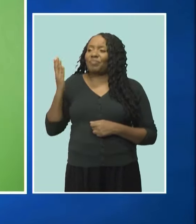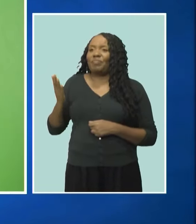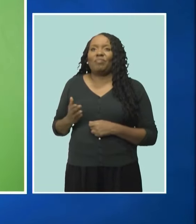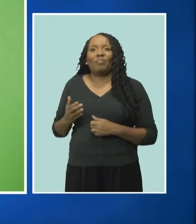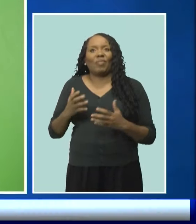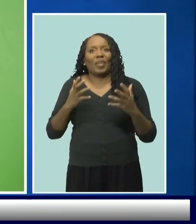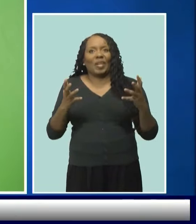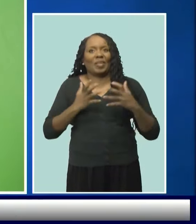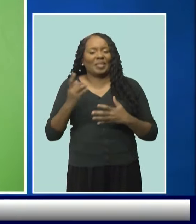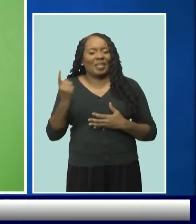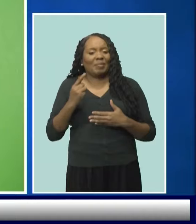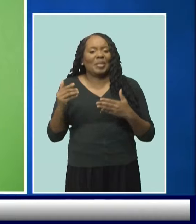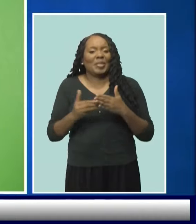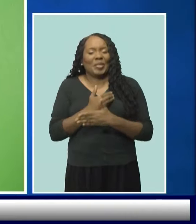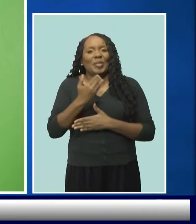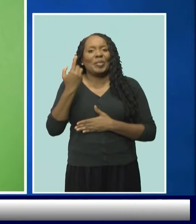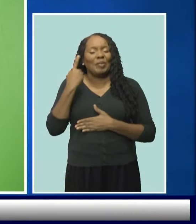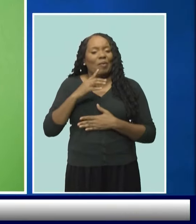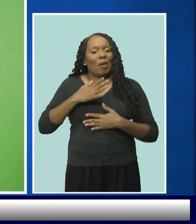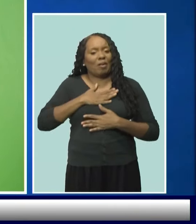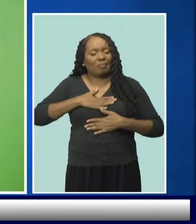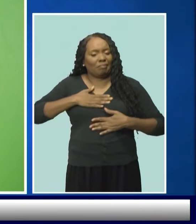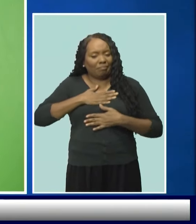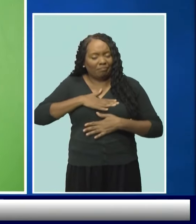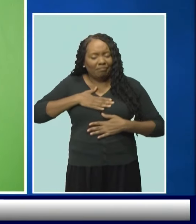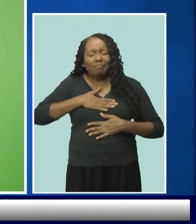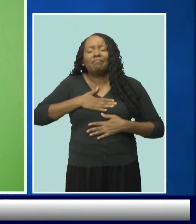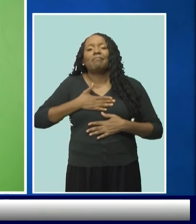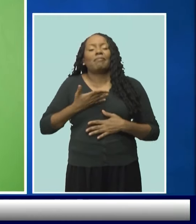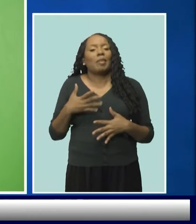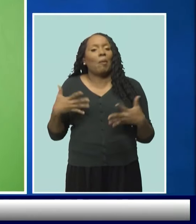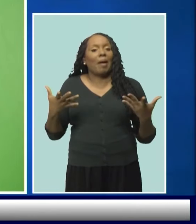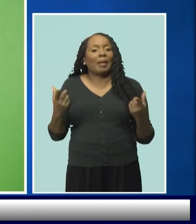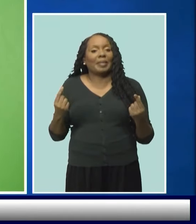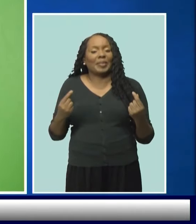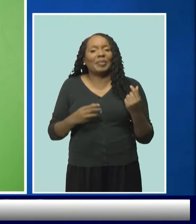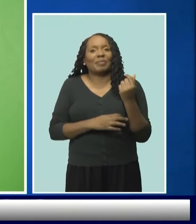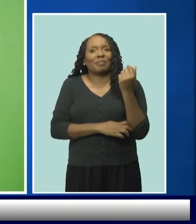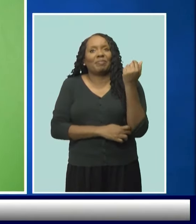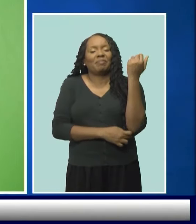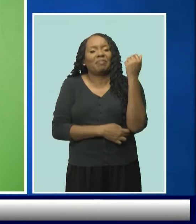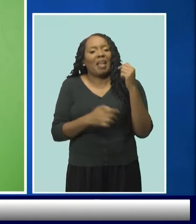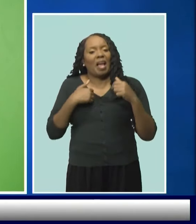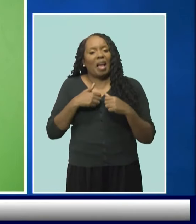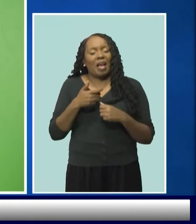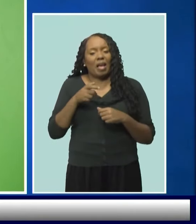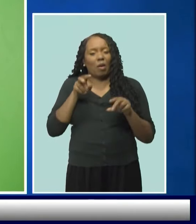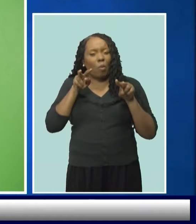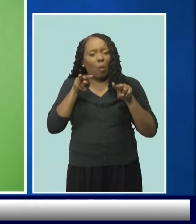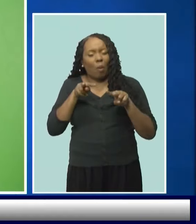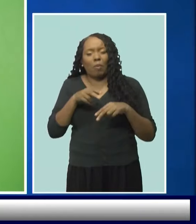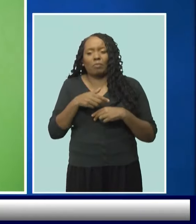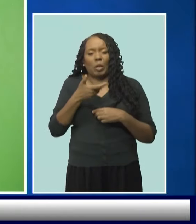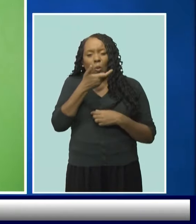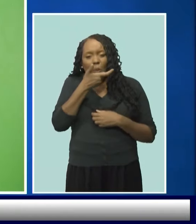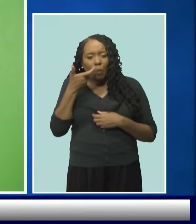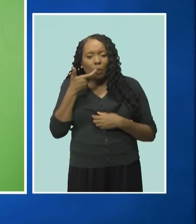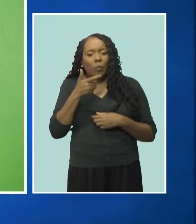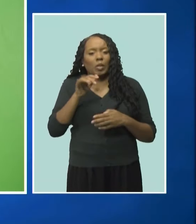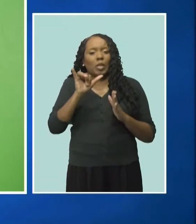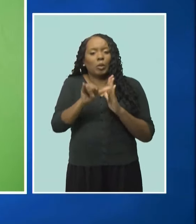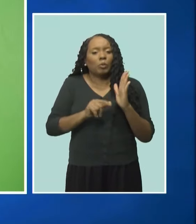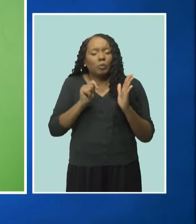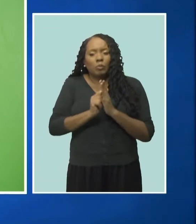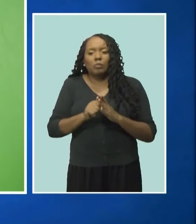the entertainment industry, so I started to look on YouTube to find different creative things that I could do.